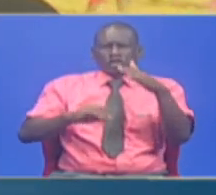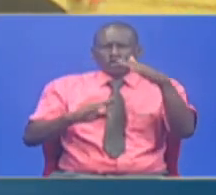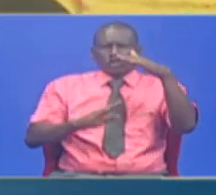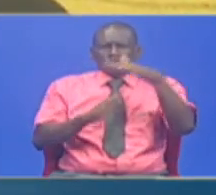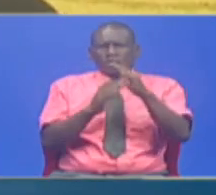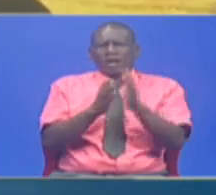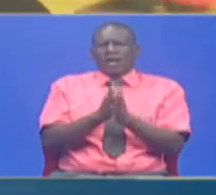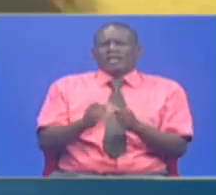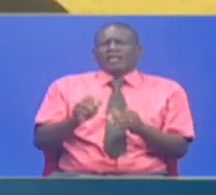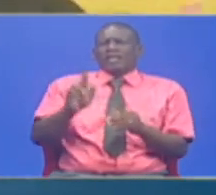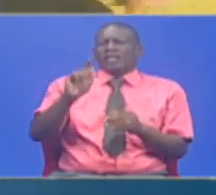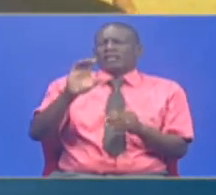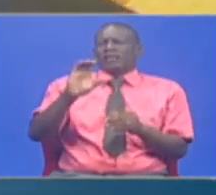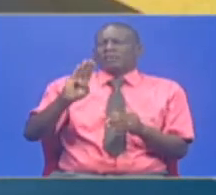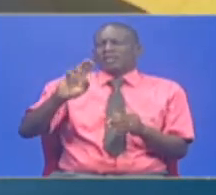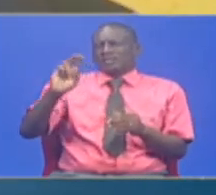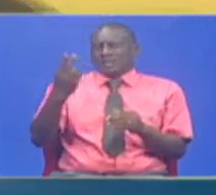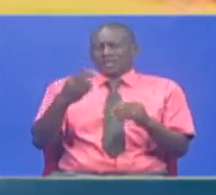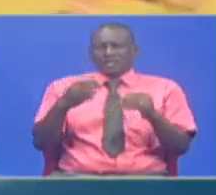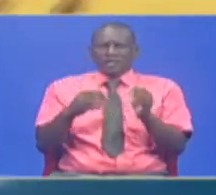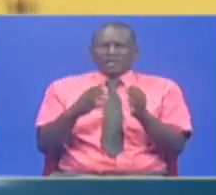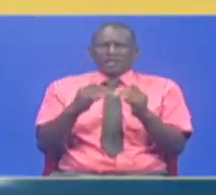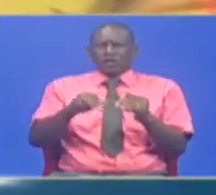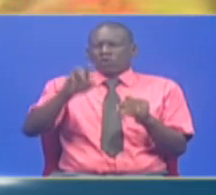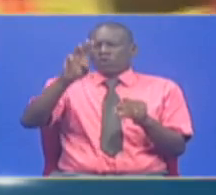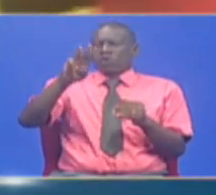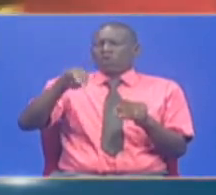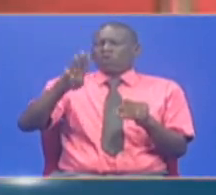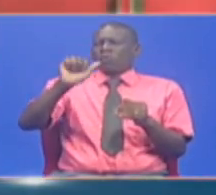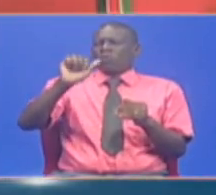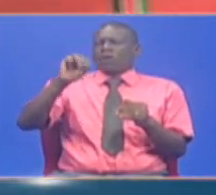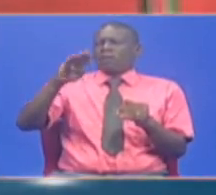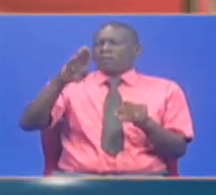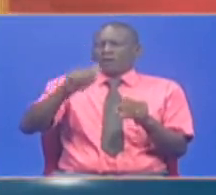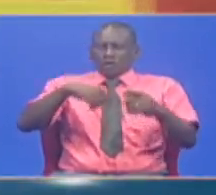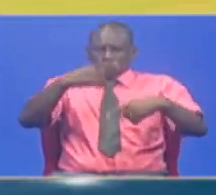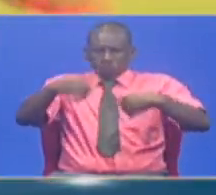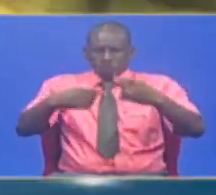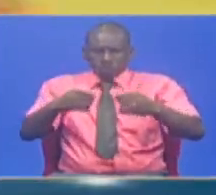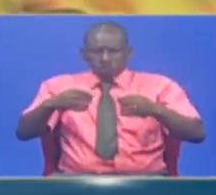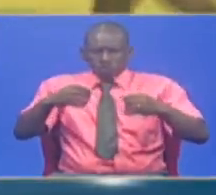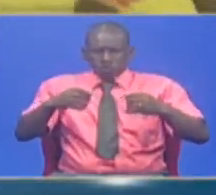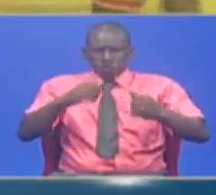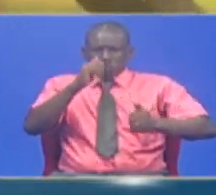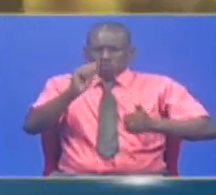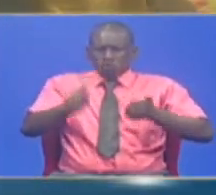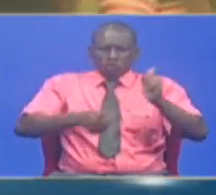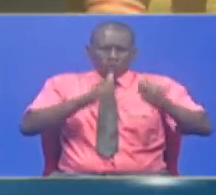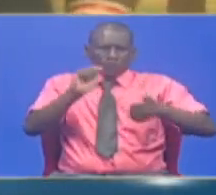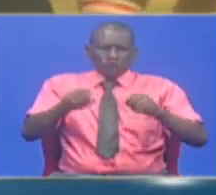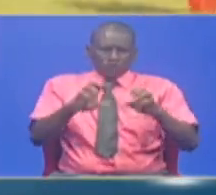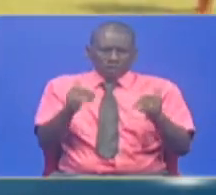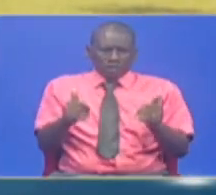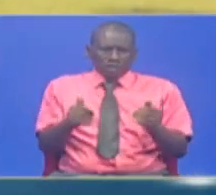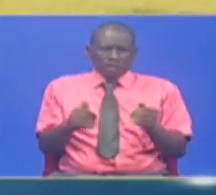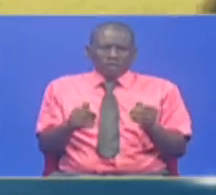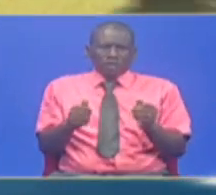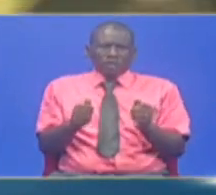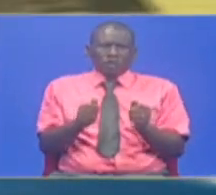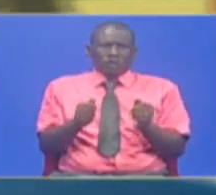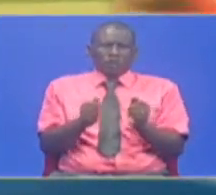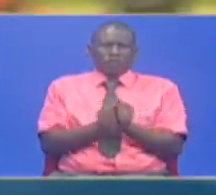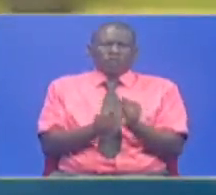on 69. Meanwhile, Mwamba kept their playoffs alive, their playoff hopes alive, with a hard-fought